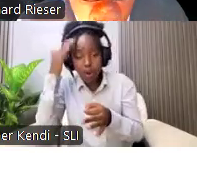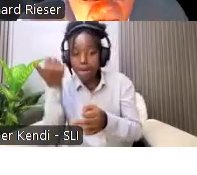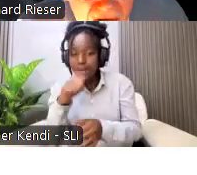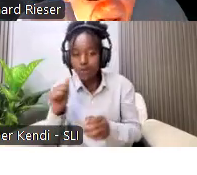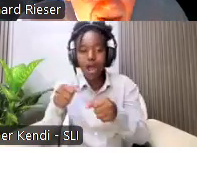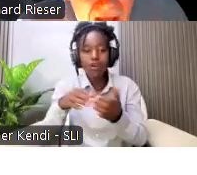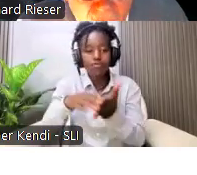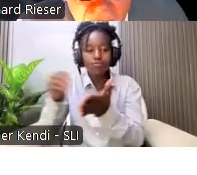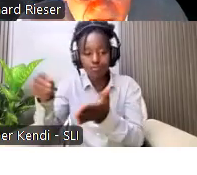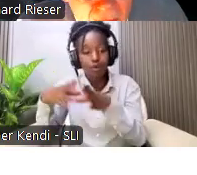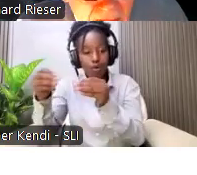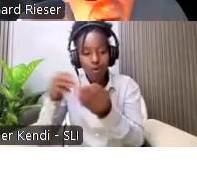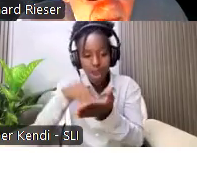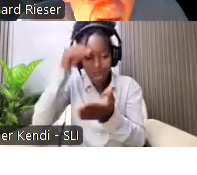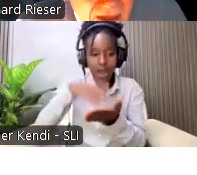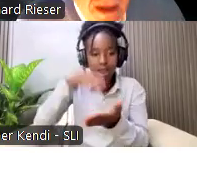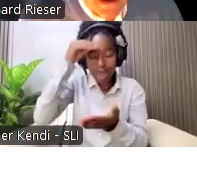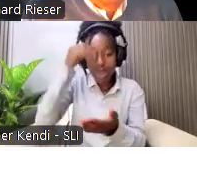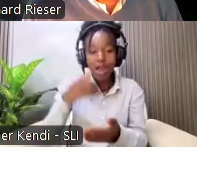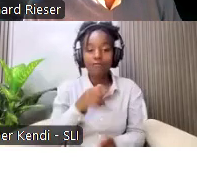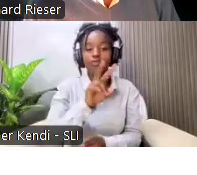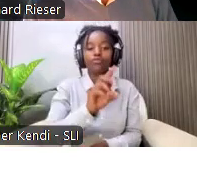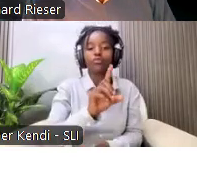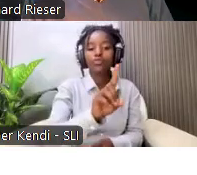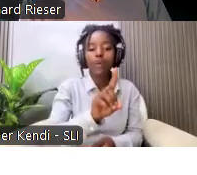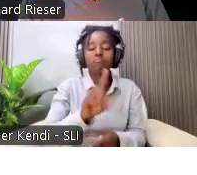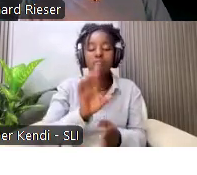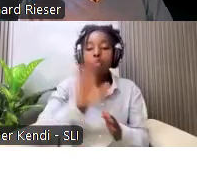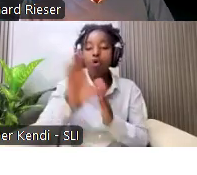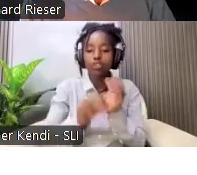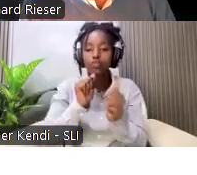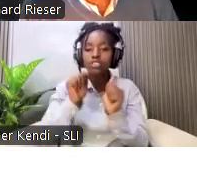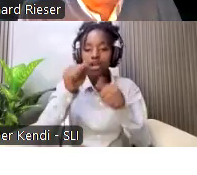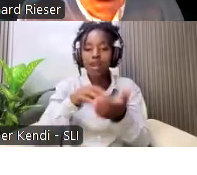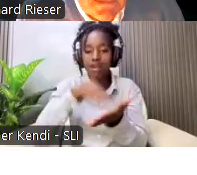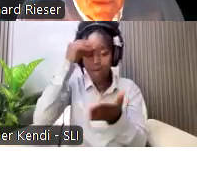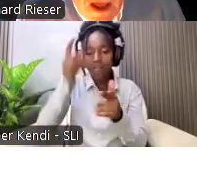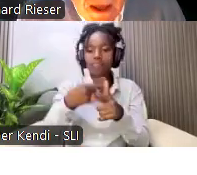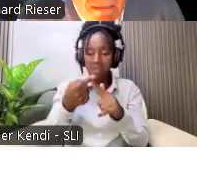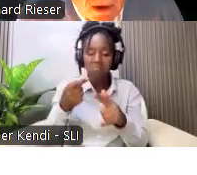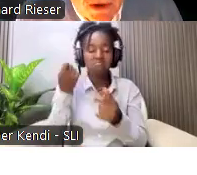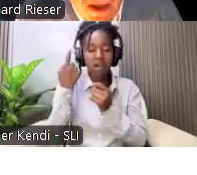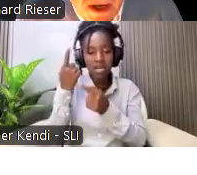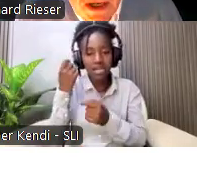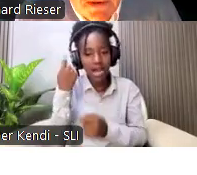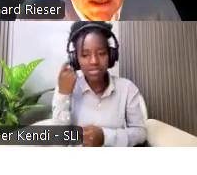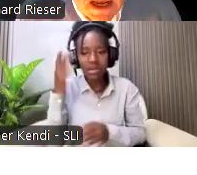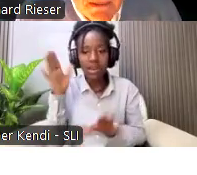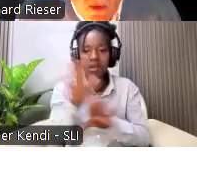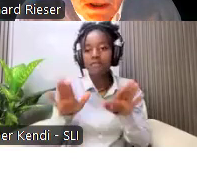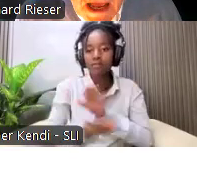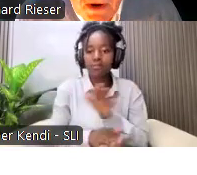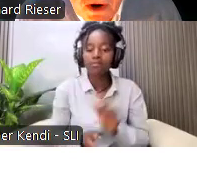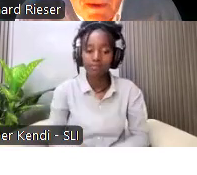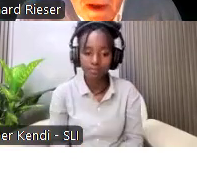2021 course. So that will bring you up to speed. So after the training, Kihembo took the initiative and set